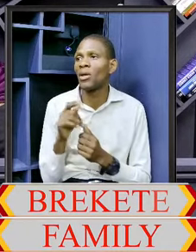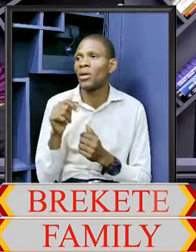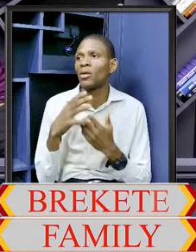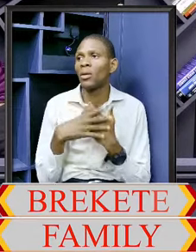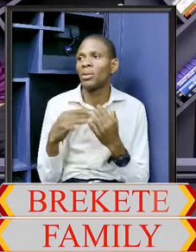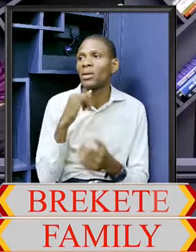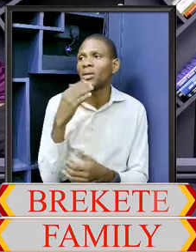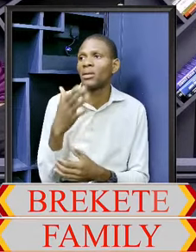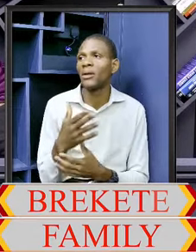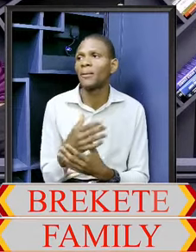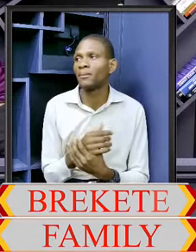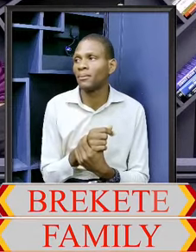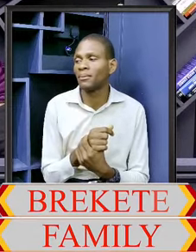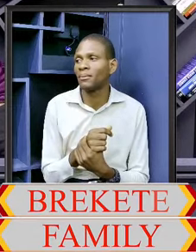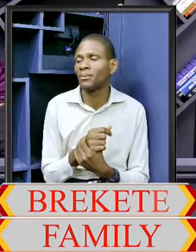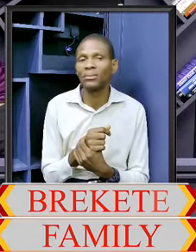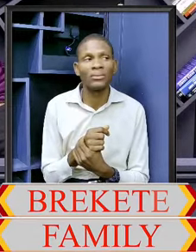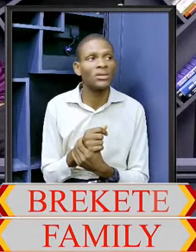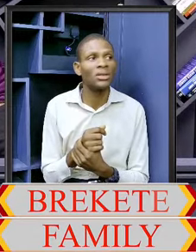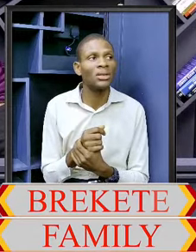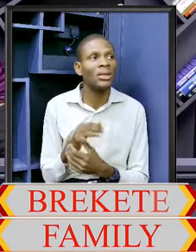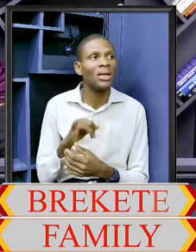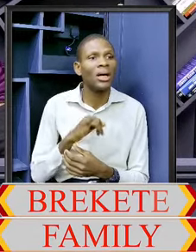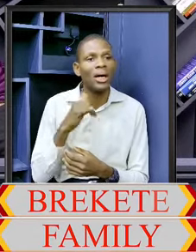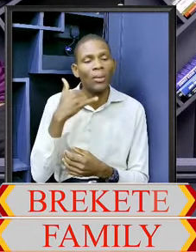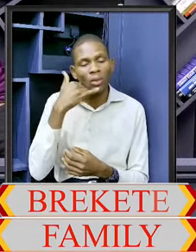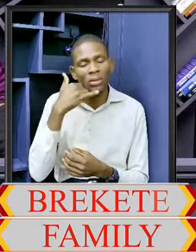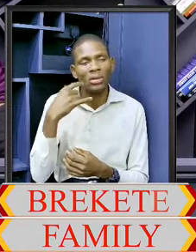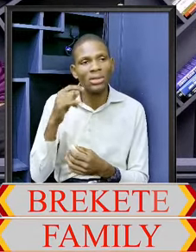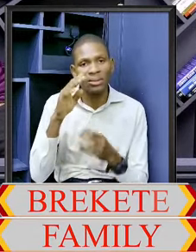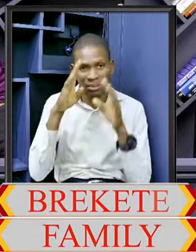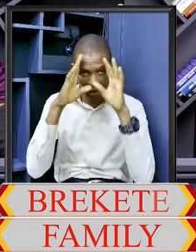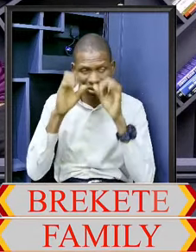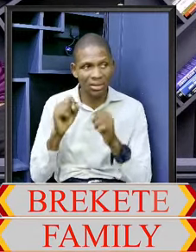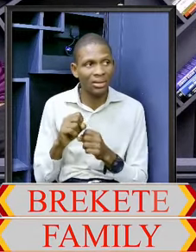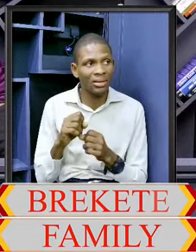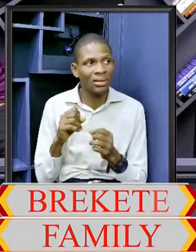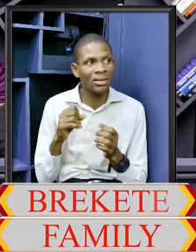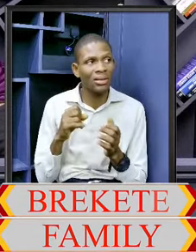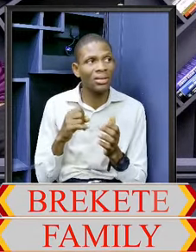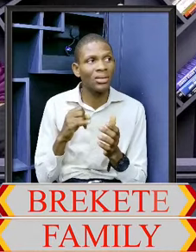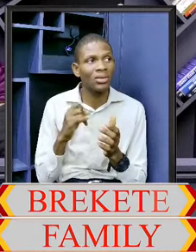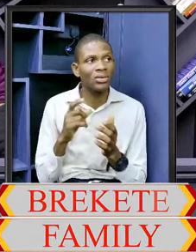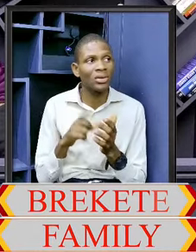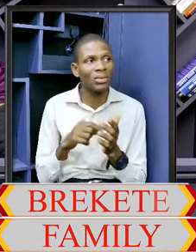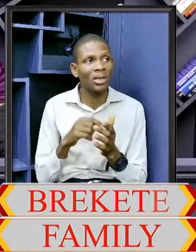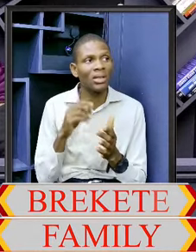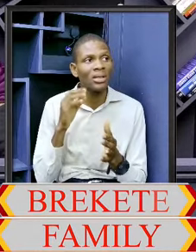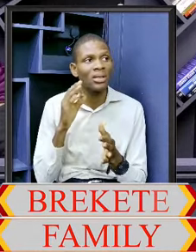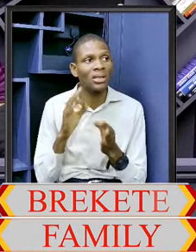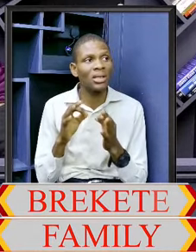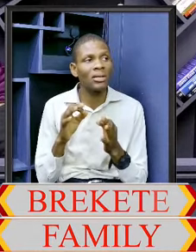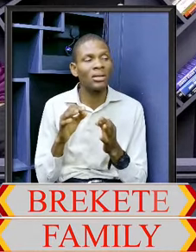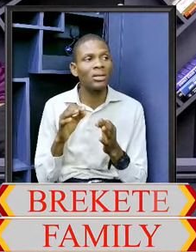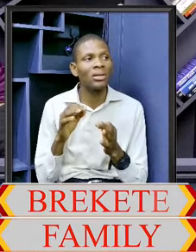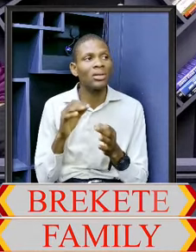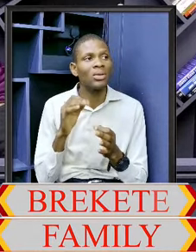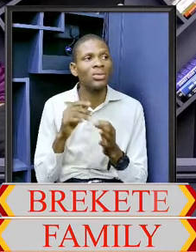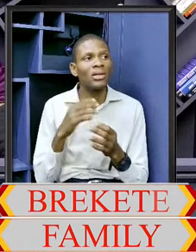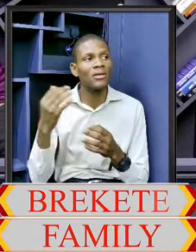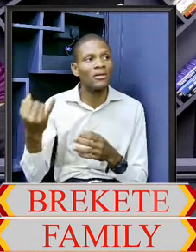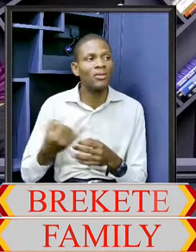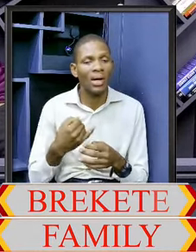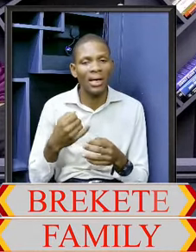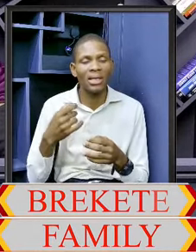here. Mm-hmm. Now, the president with the call, he get when he go reach, we go also invite the Okada people, where on